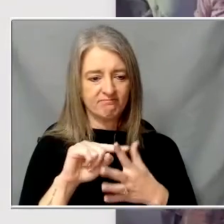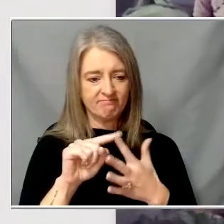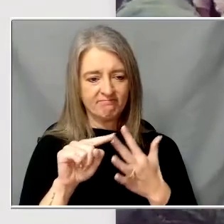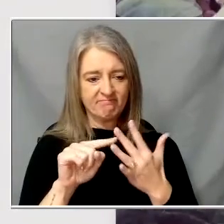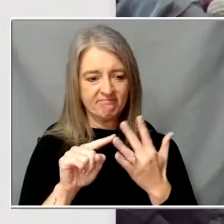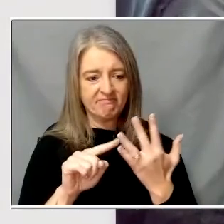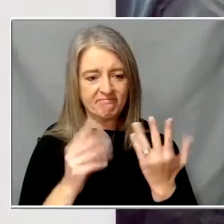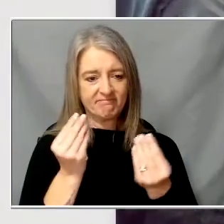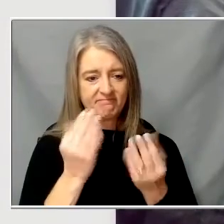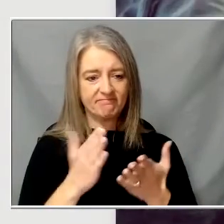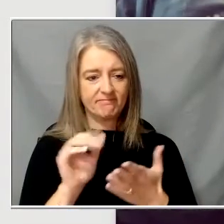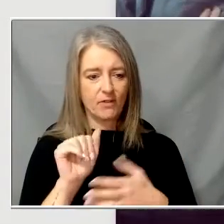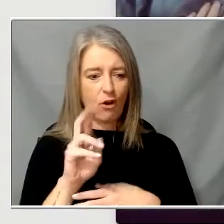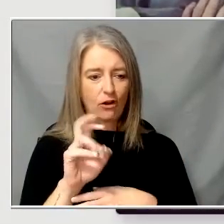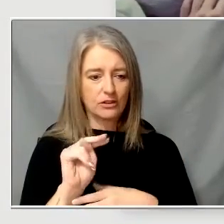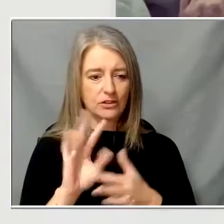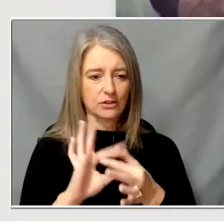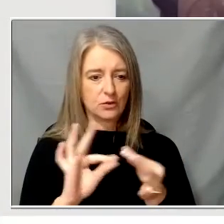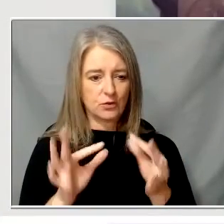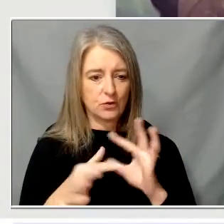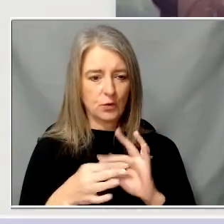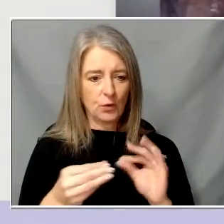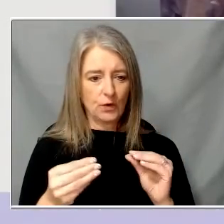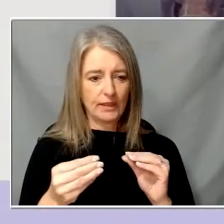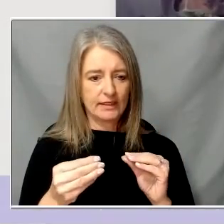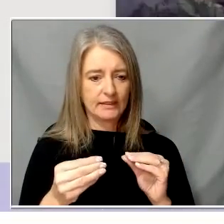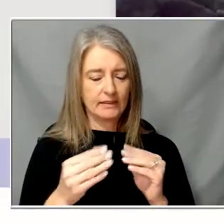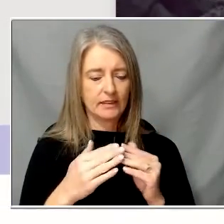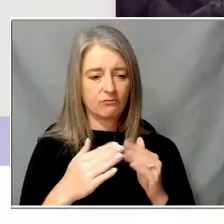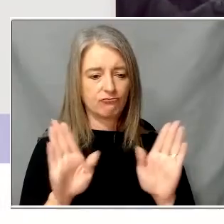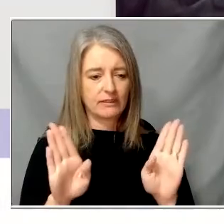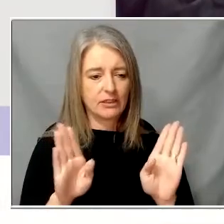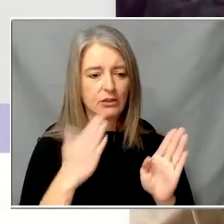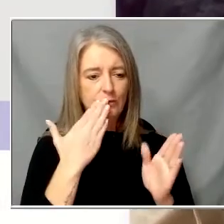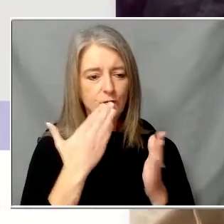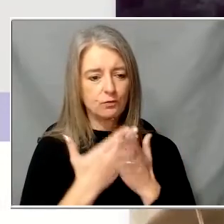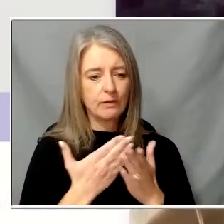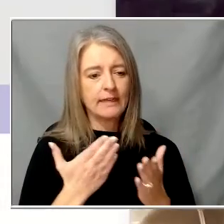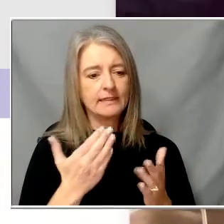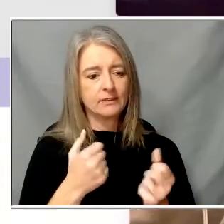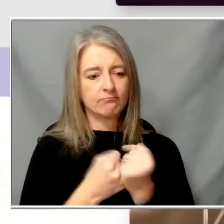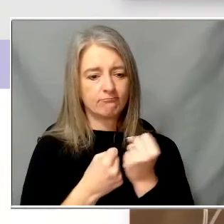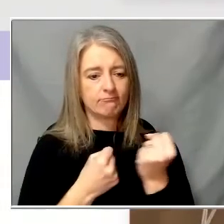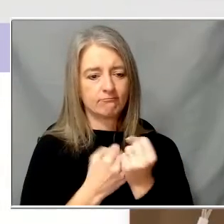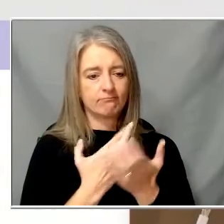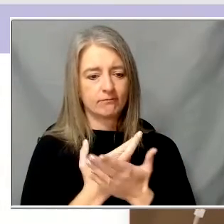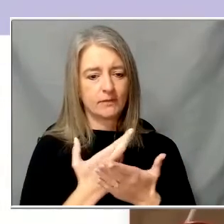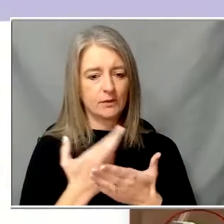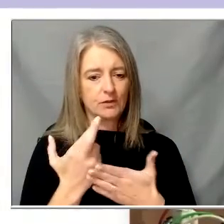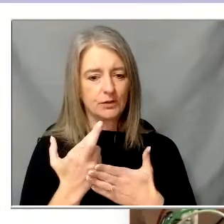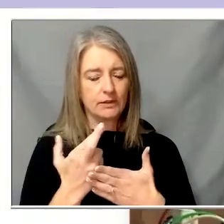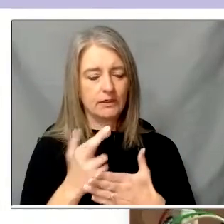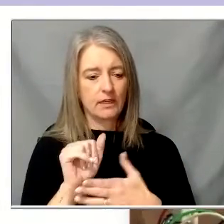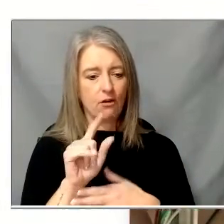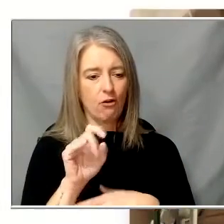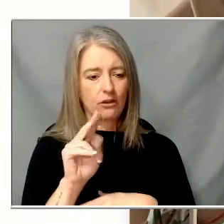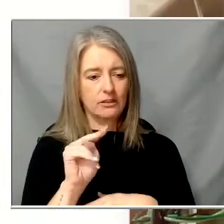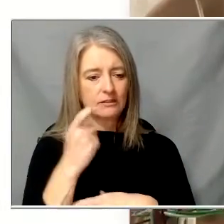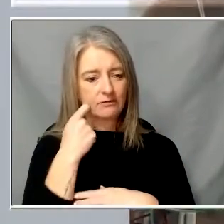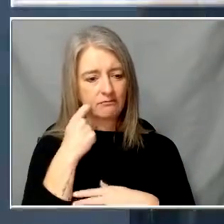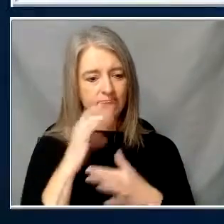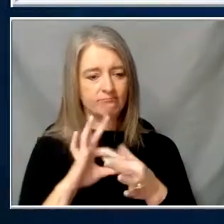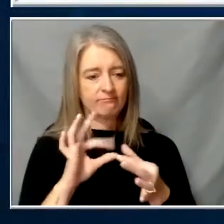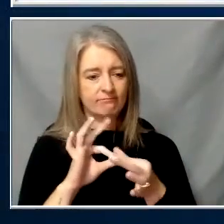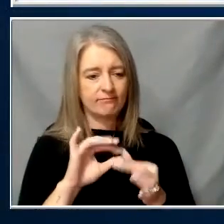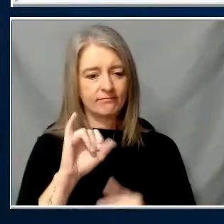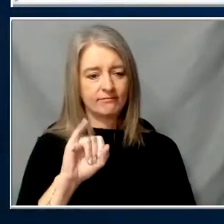you Austin's story, and just a really great way to find support and resources, as Austin has just shared. Isaac has a